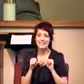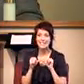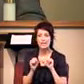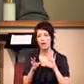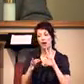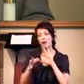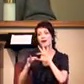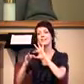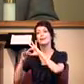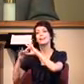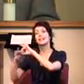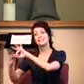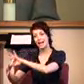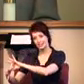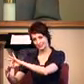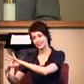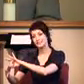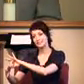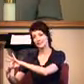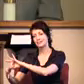connected.